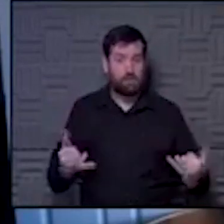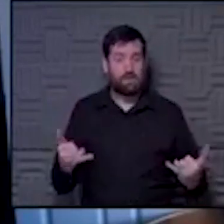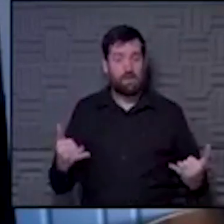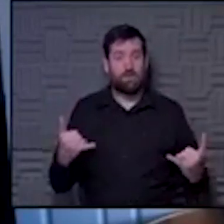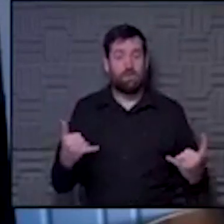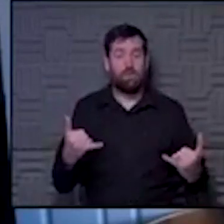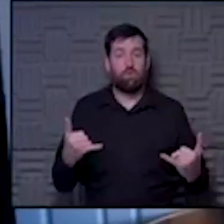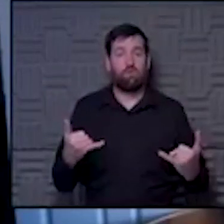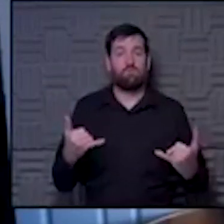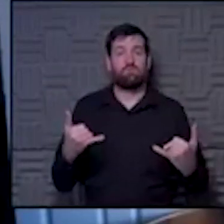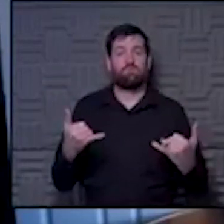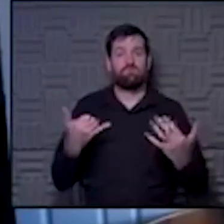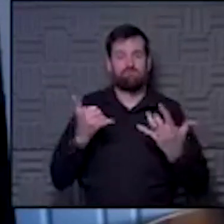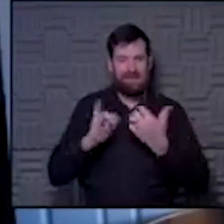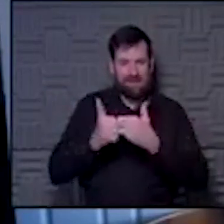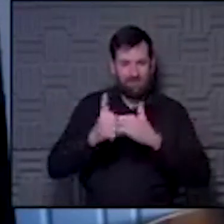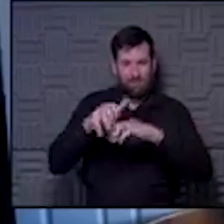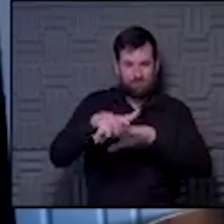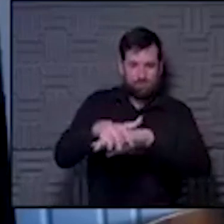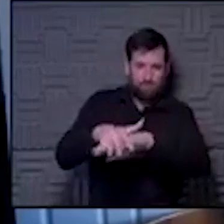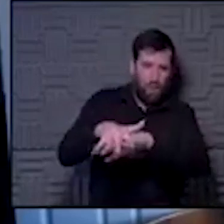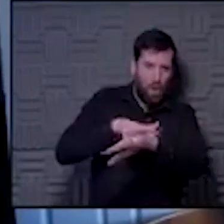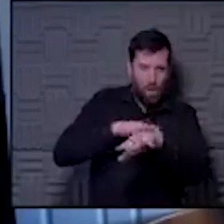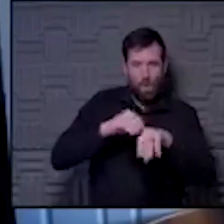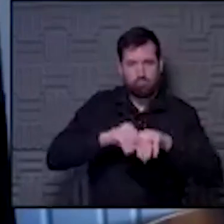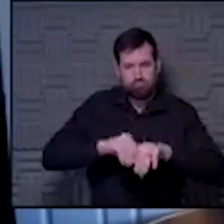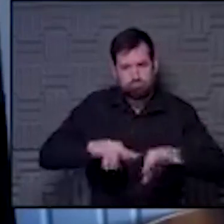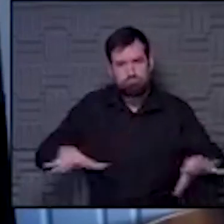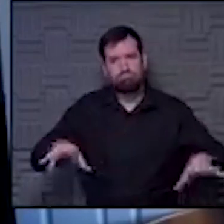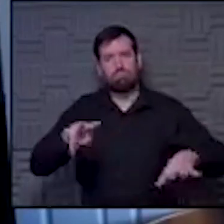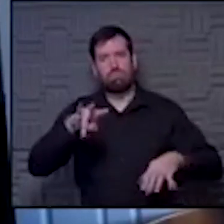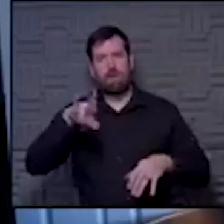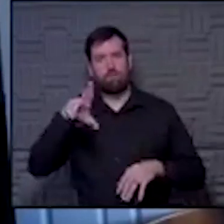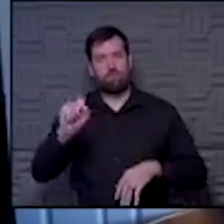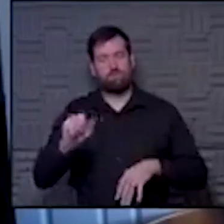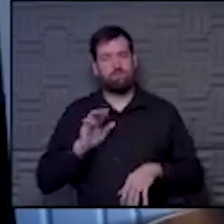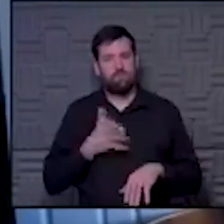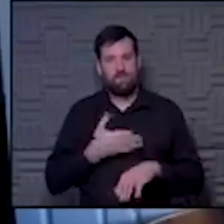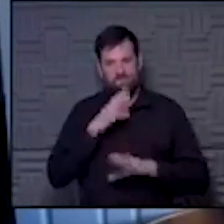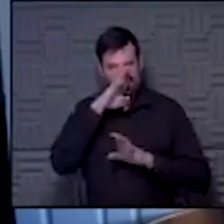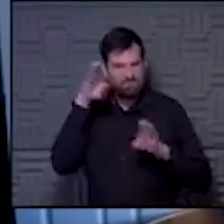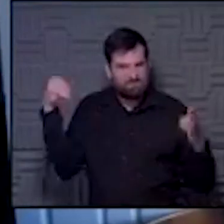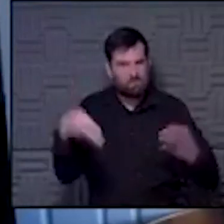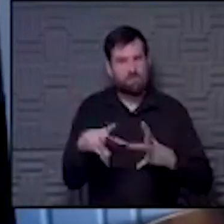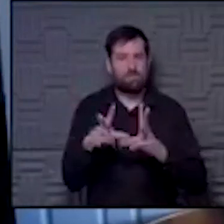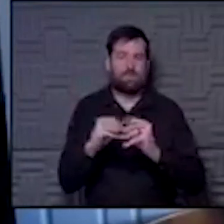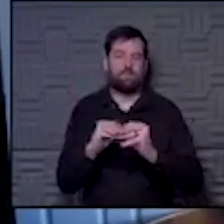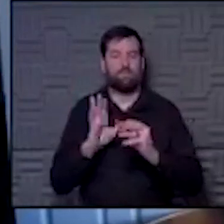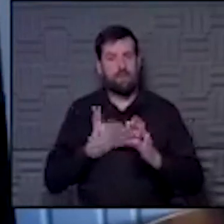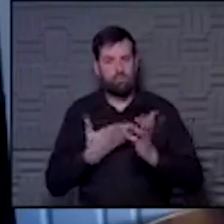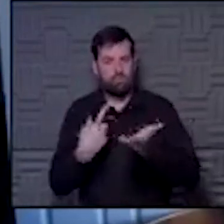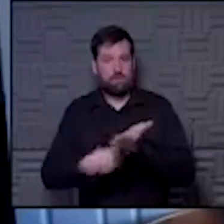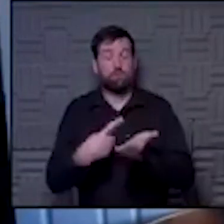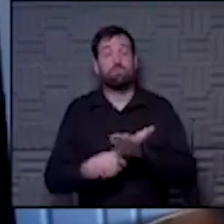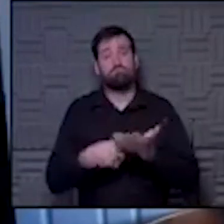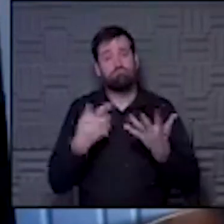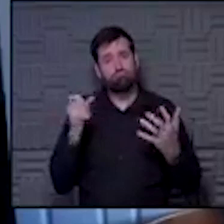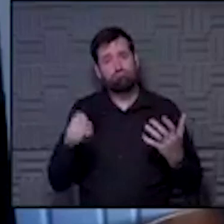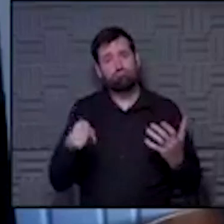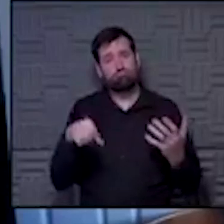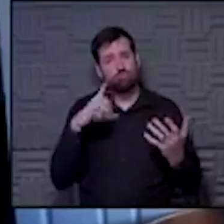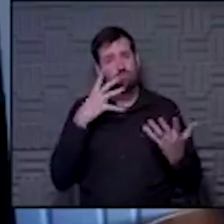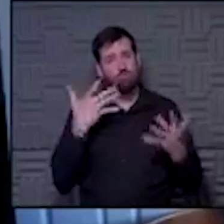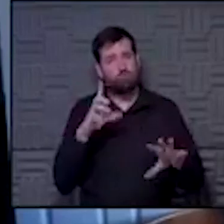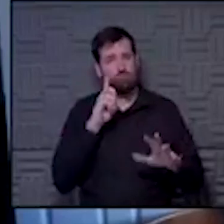primarily on slowing the spread of the virus. That's how we've oriented these meetings and discussions. It has come up in our conversations,